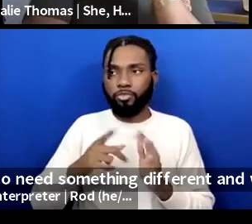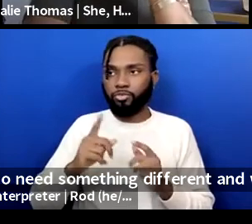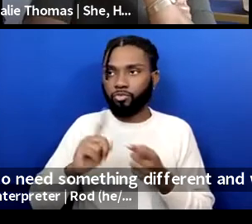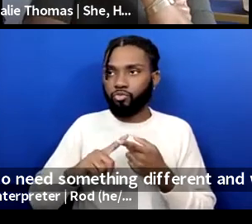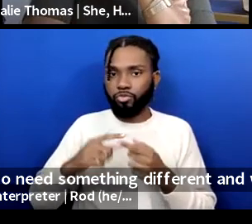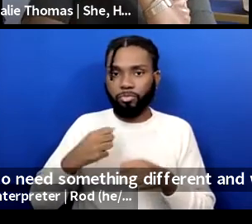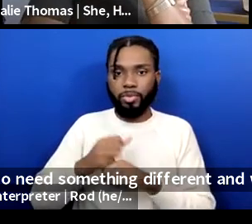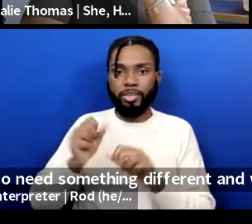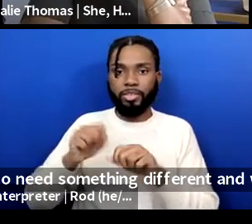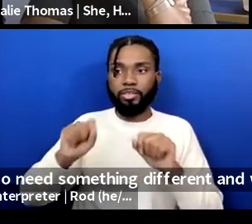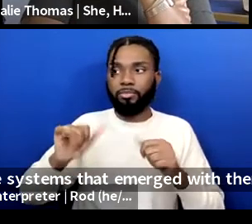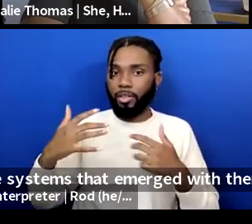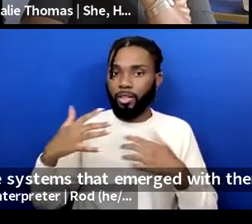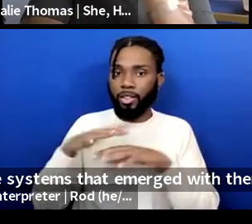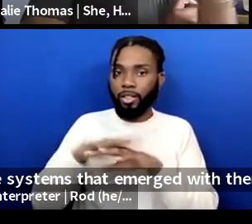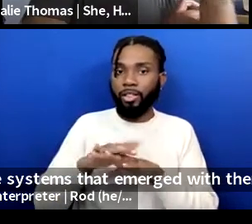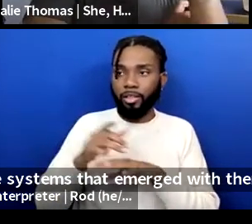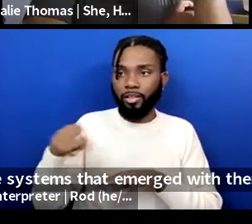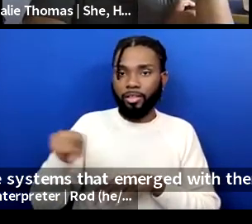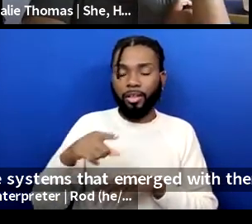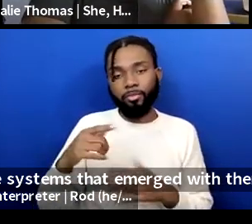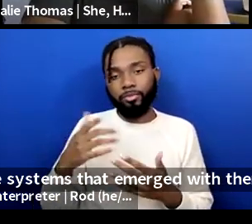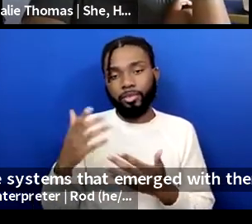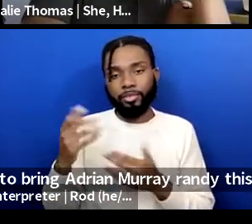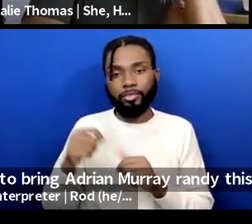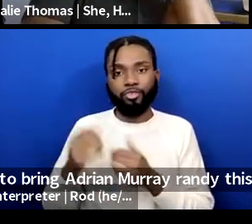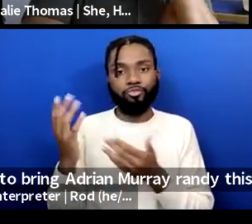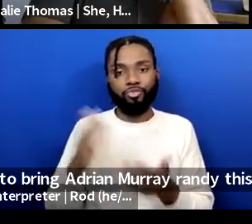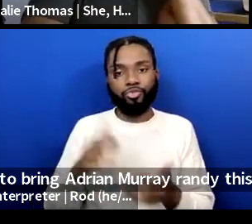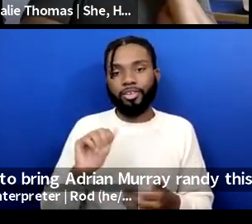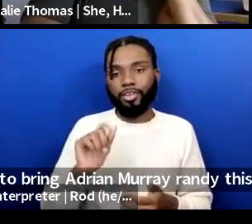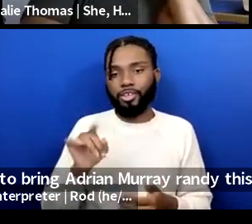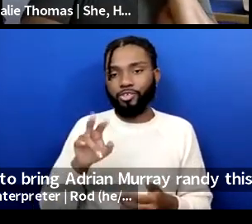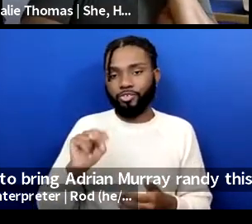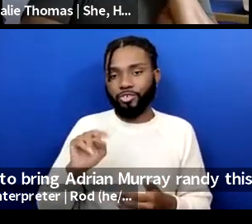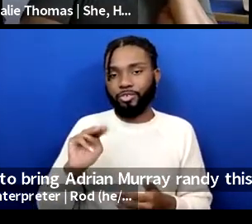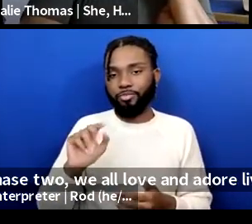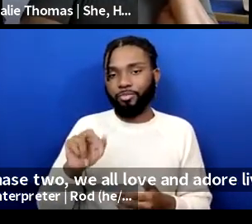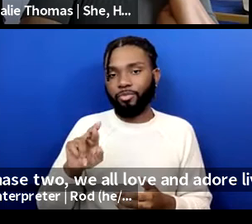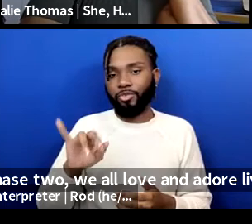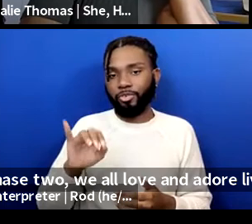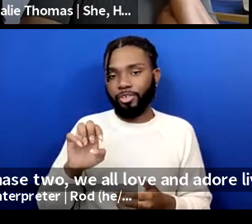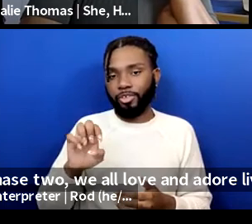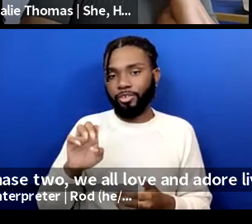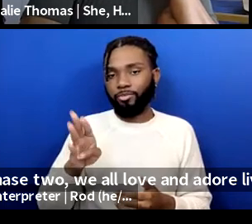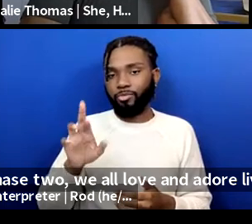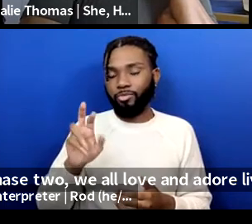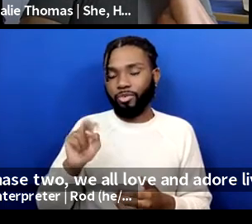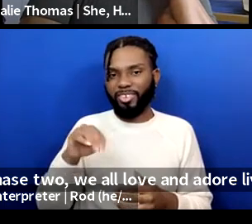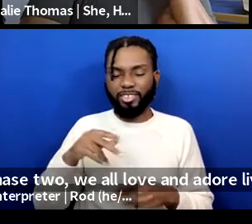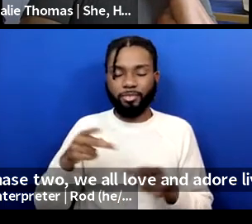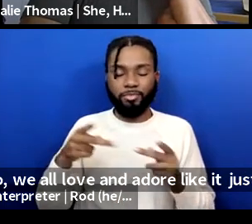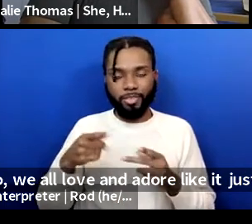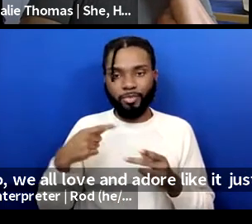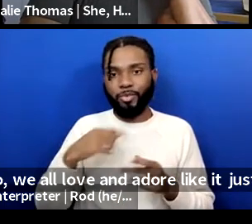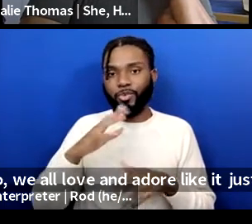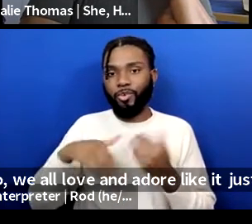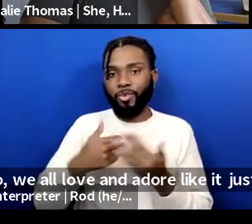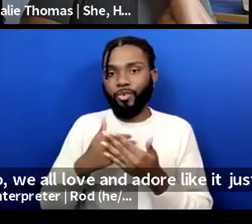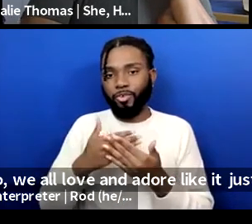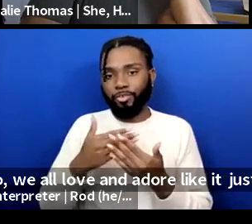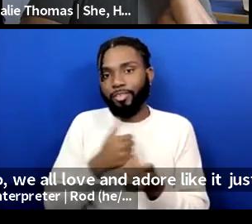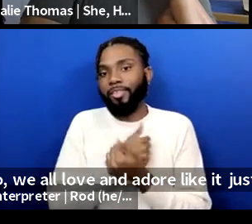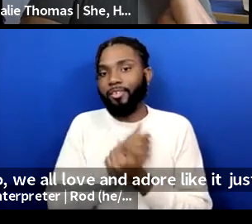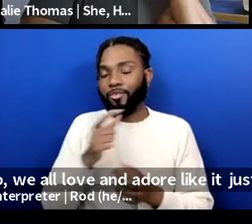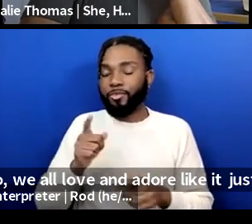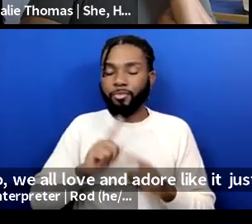to continue to bring Adrienne Marie Brown in this space, who we all love and adore. Like it would be so, it feels so much more fulfilling